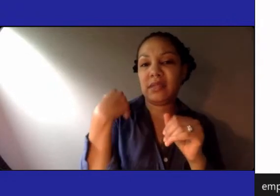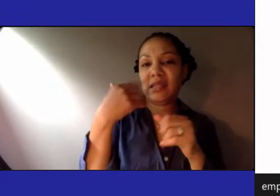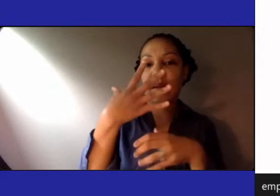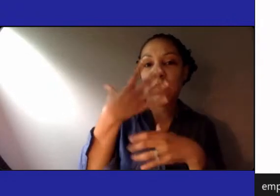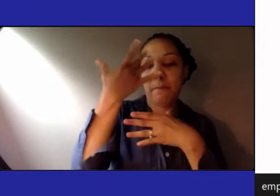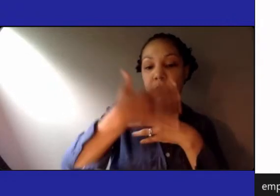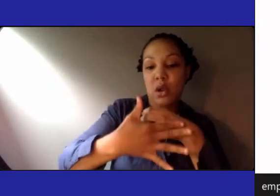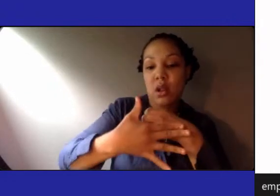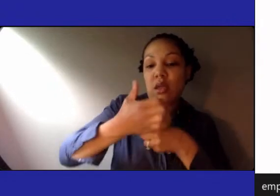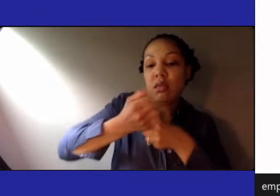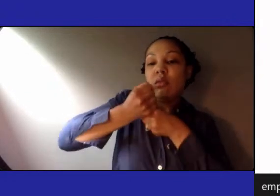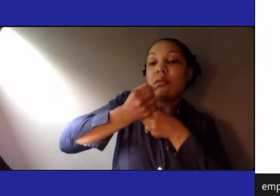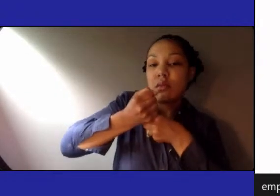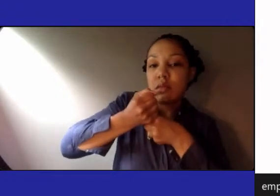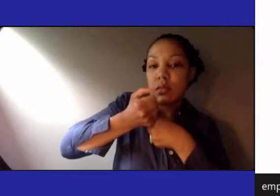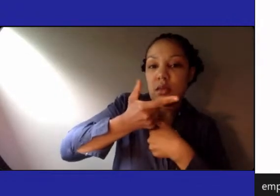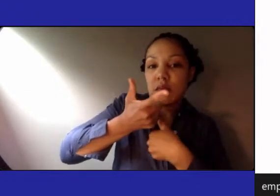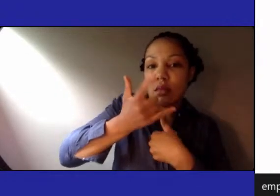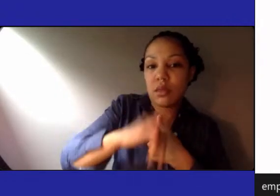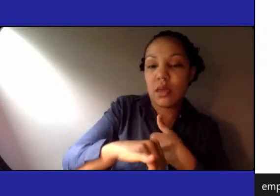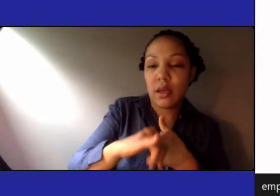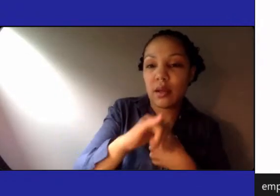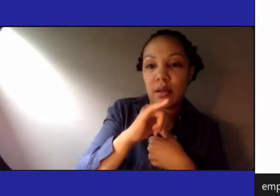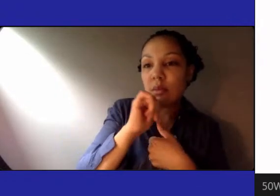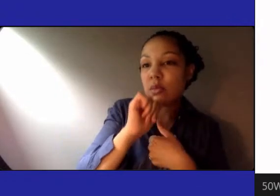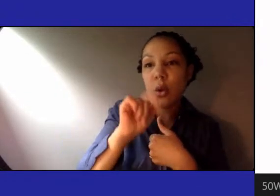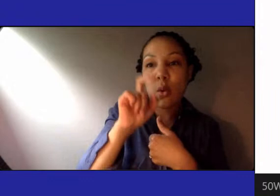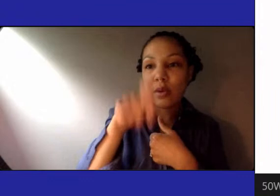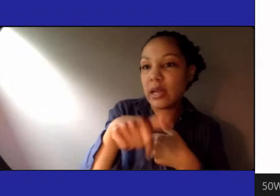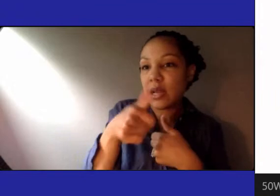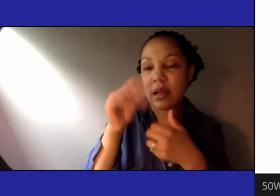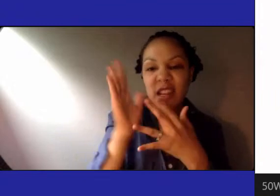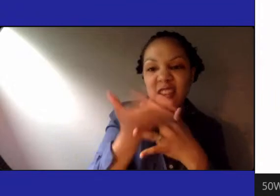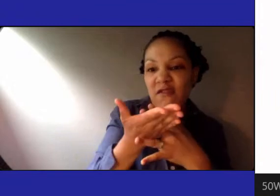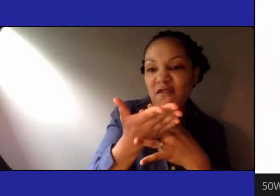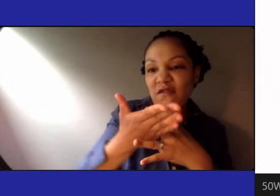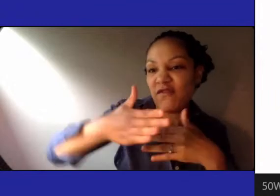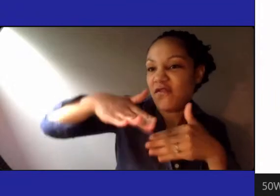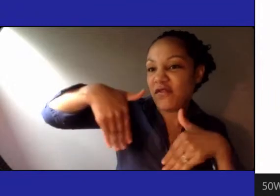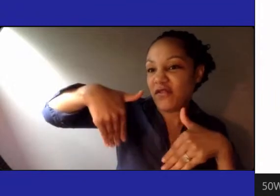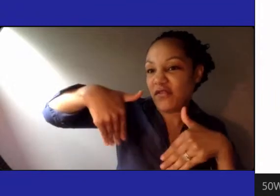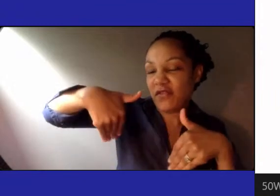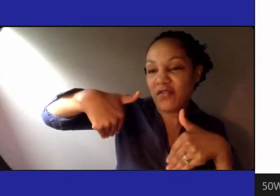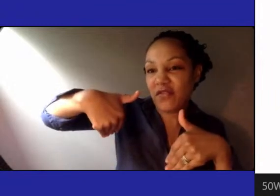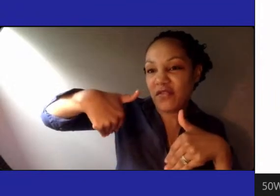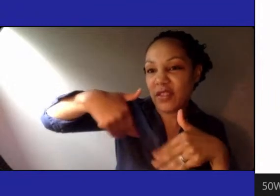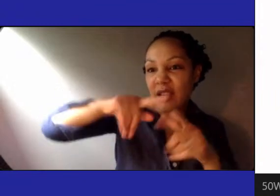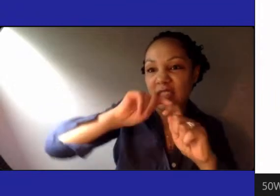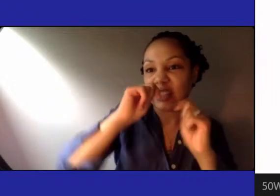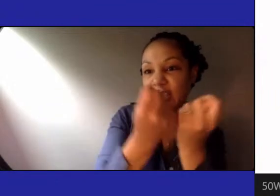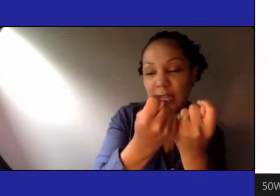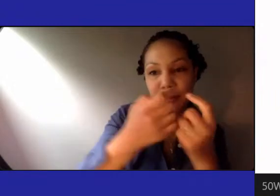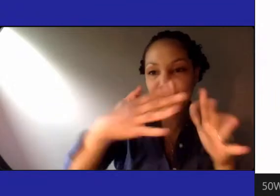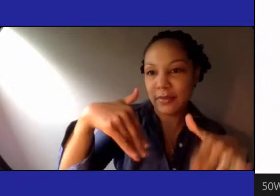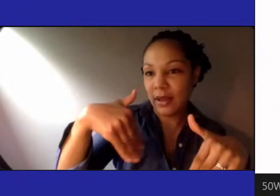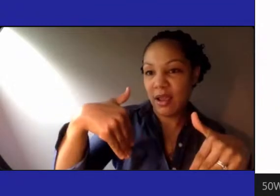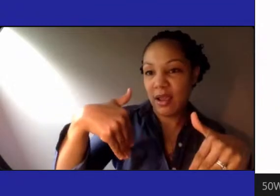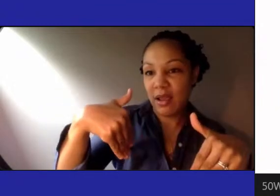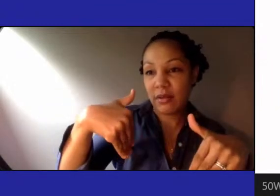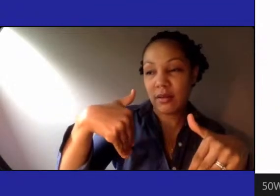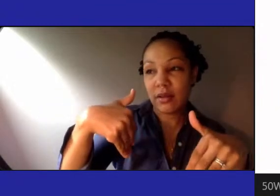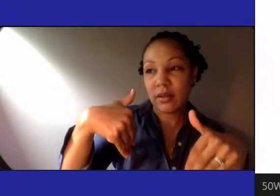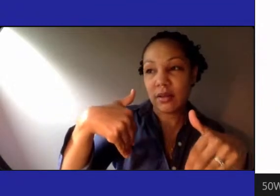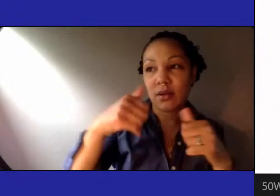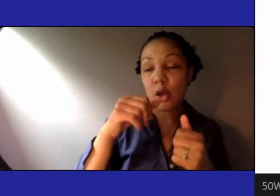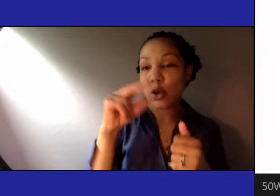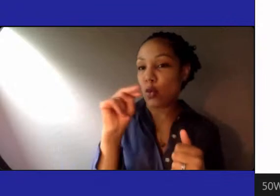from anyone from the team or a radiologist. So this happens all in the background and says basically to everyone on